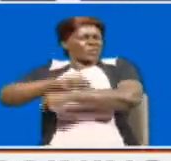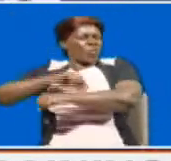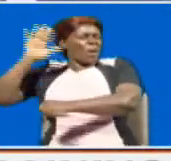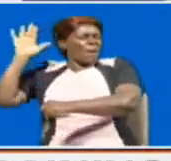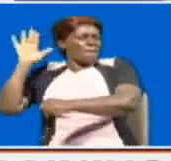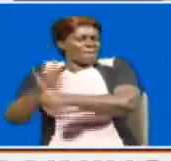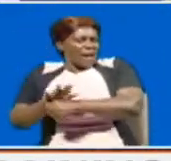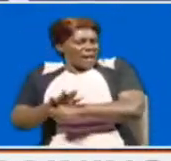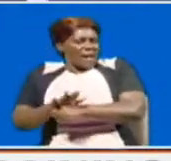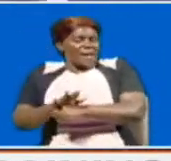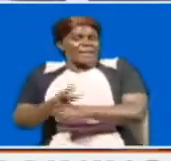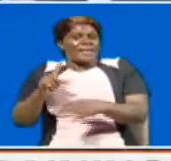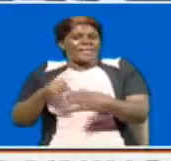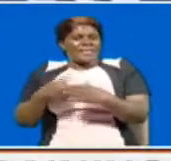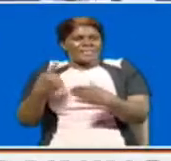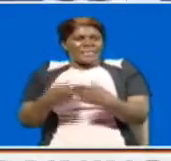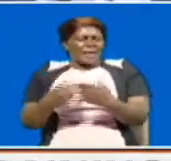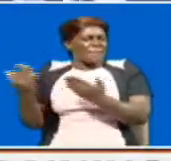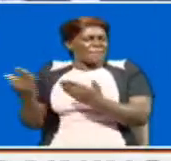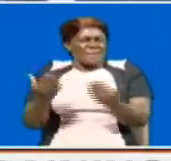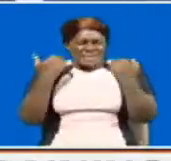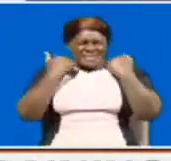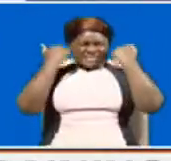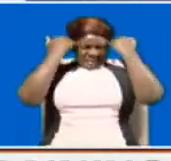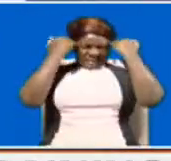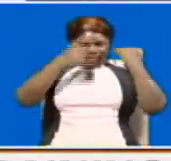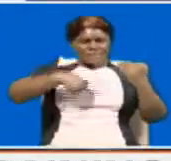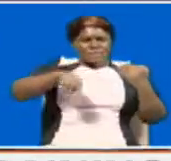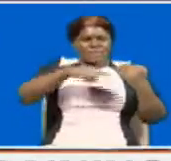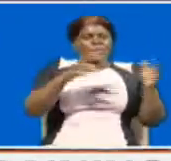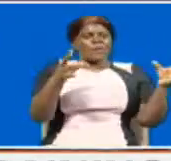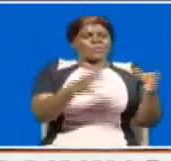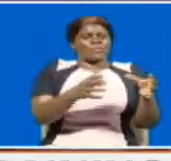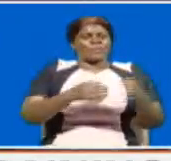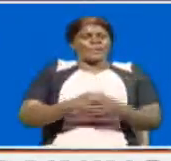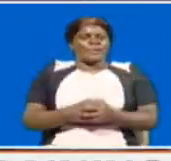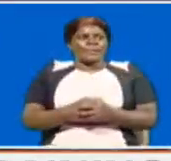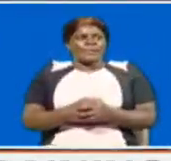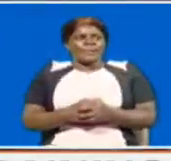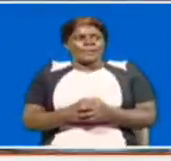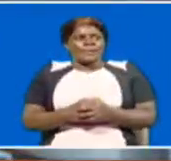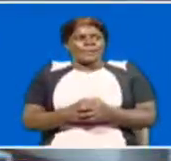wengi sana. So unajua ilileta pressure kwetu sana, unaona. Now efforts to elevate the